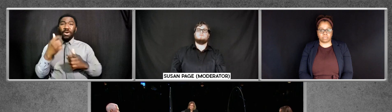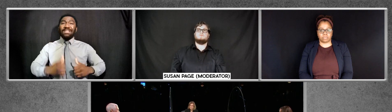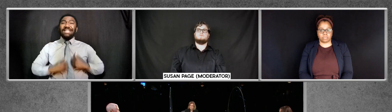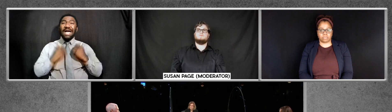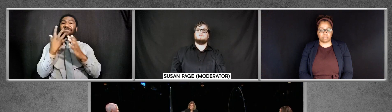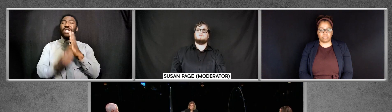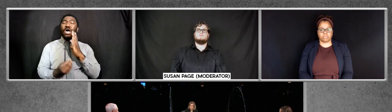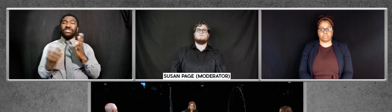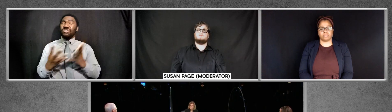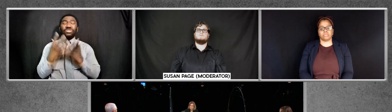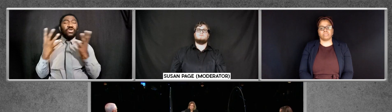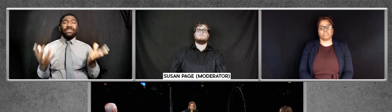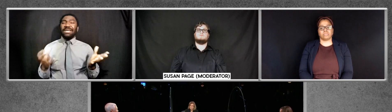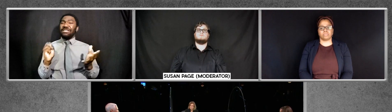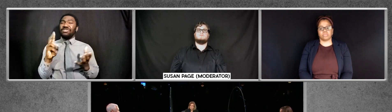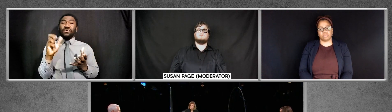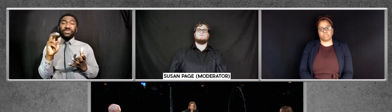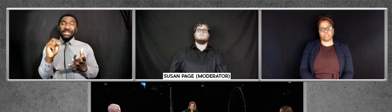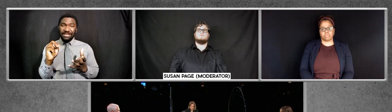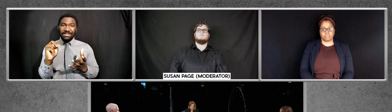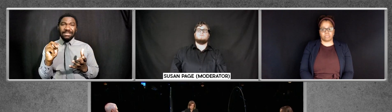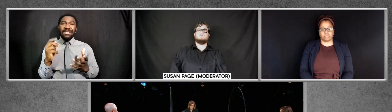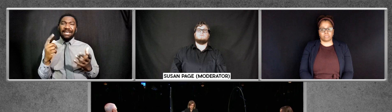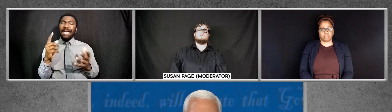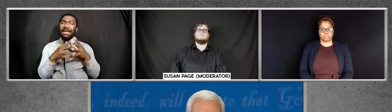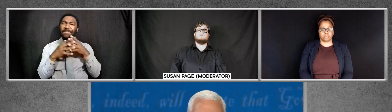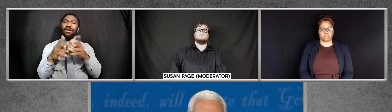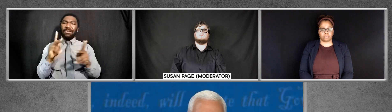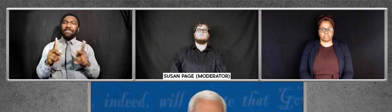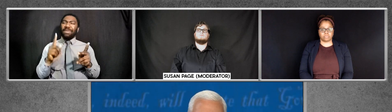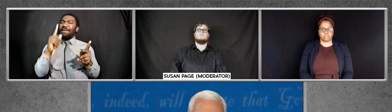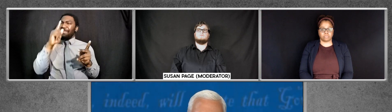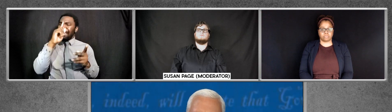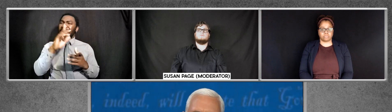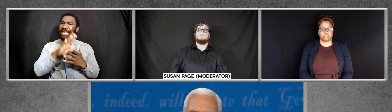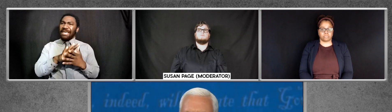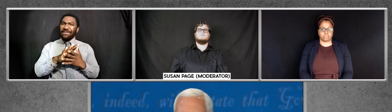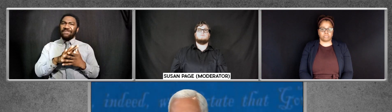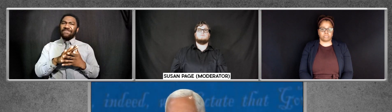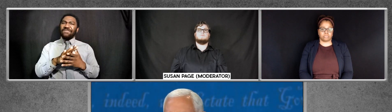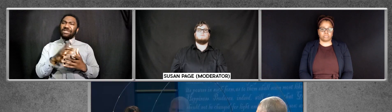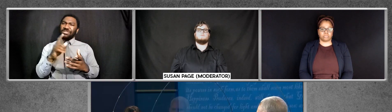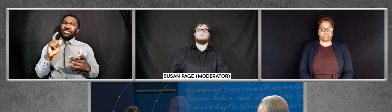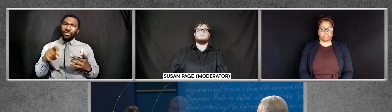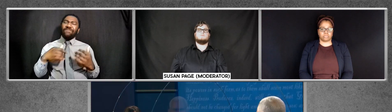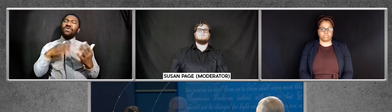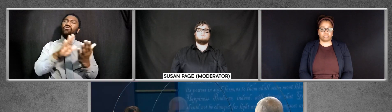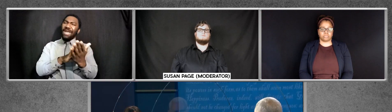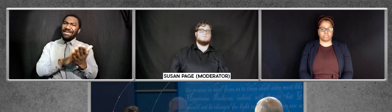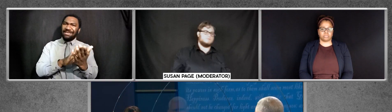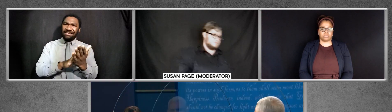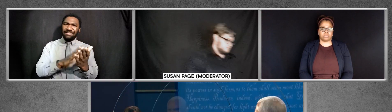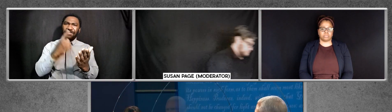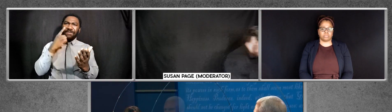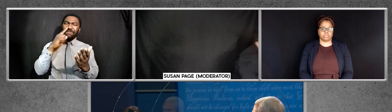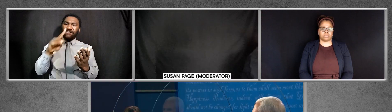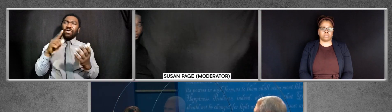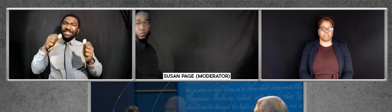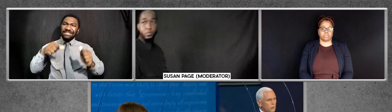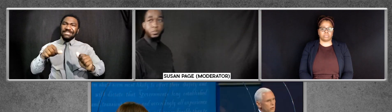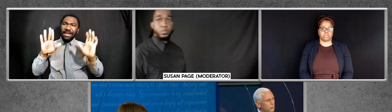the American people, I believe, deserve credit for the sacrifices that they have made, putting the health of their family and their neighbors